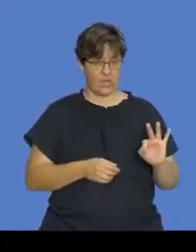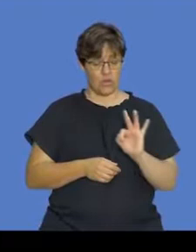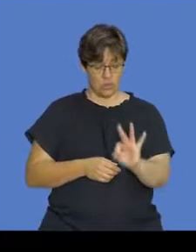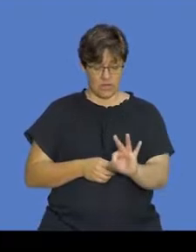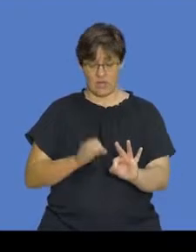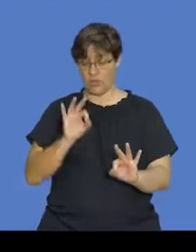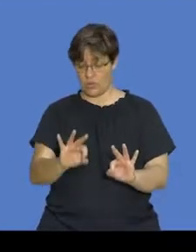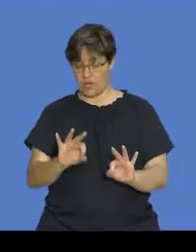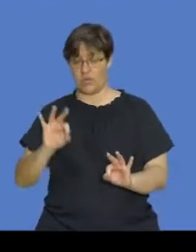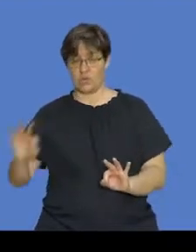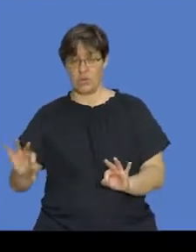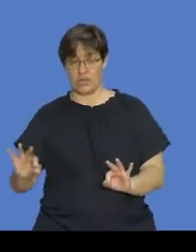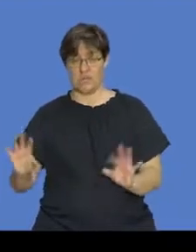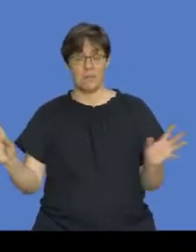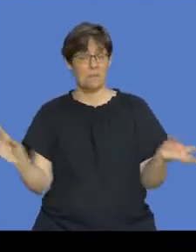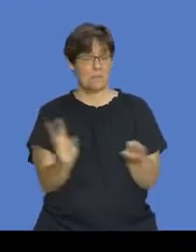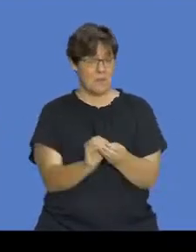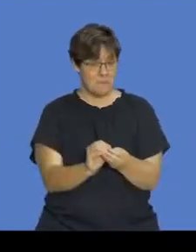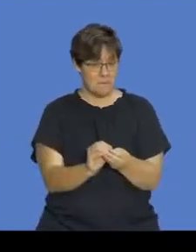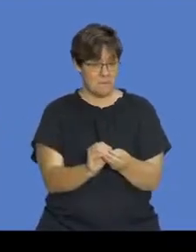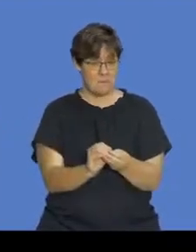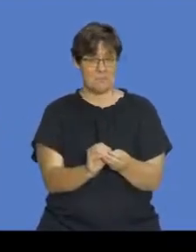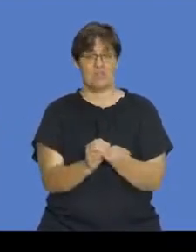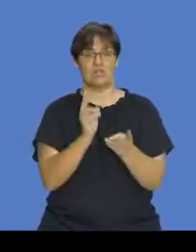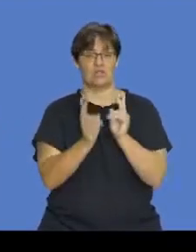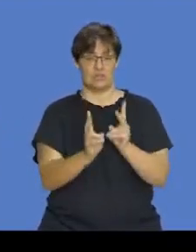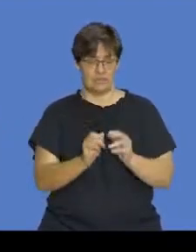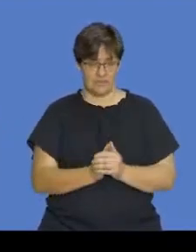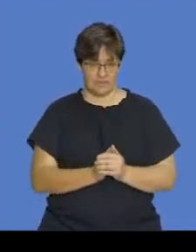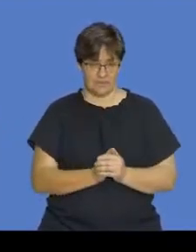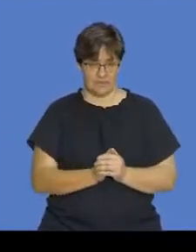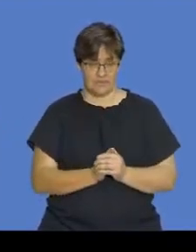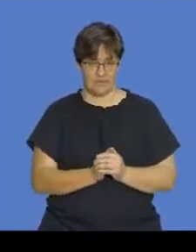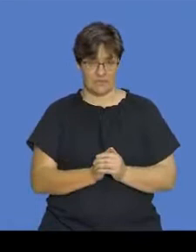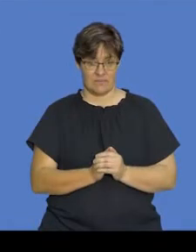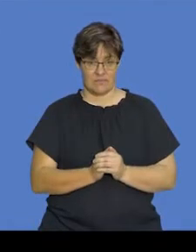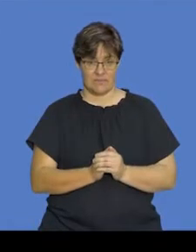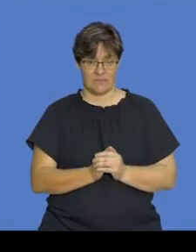suites, and that is going to give us an answer of 12.